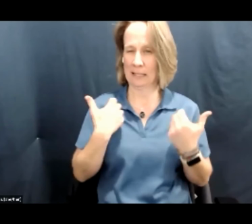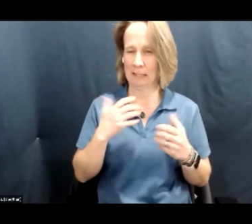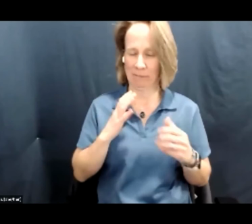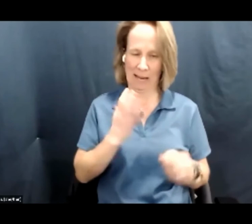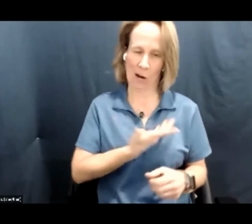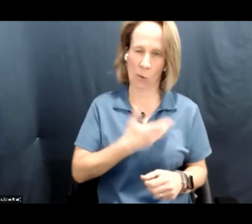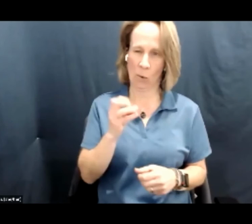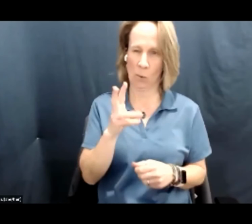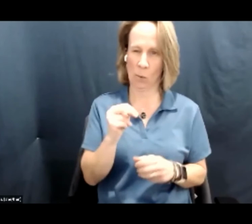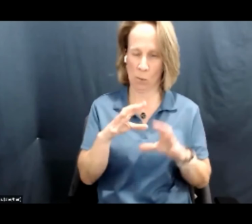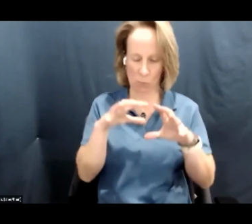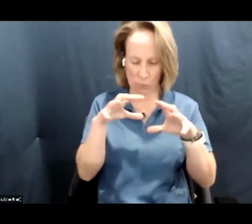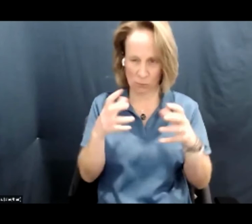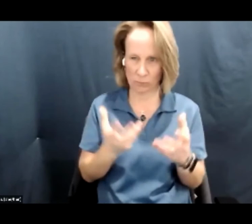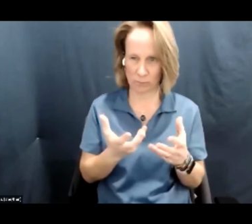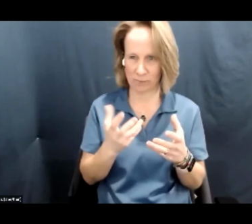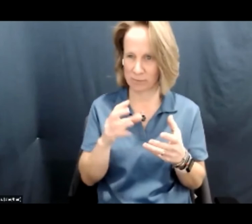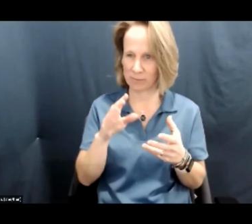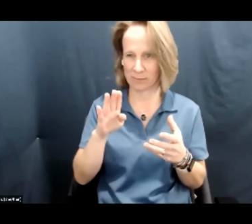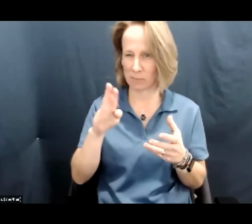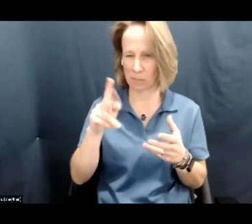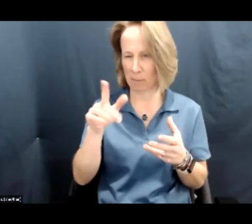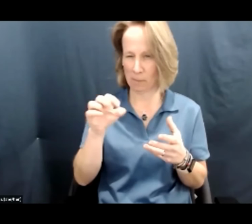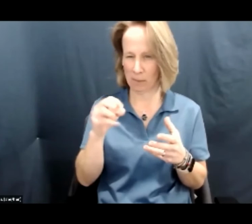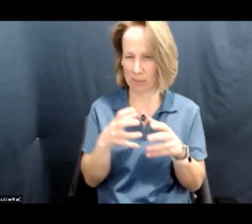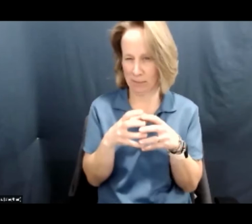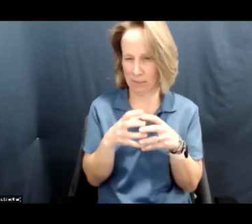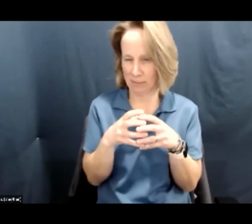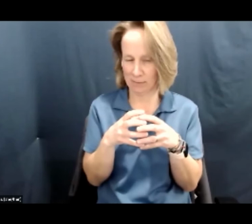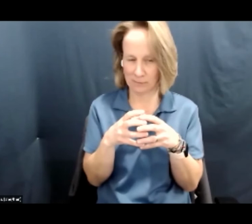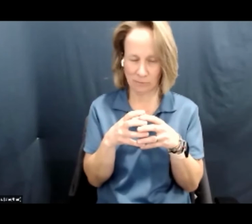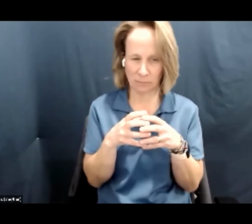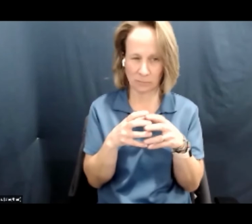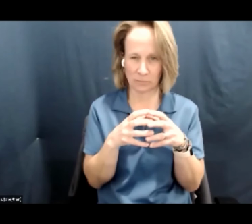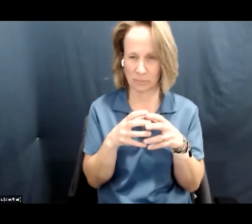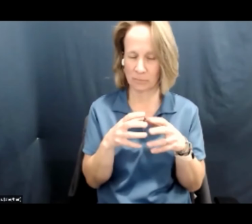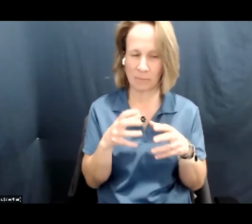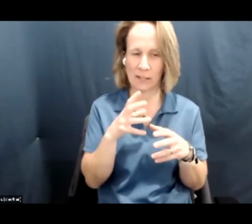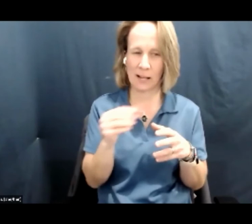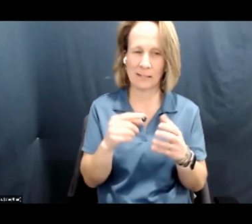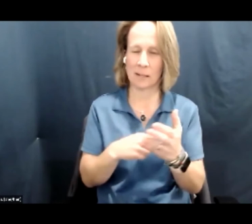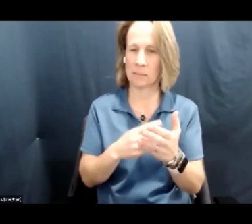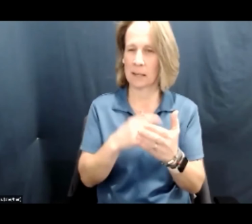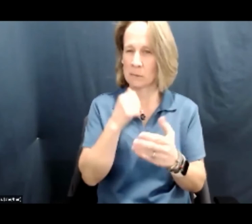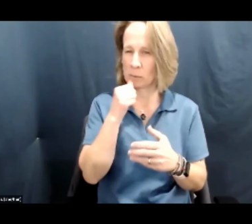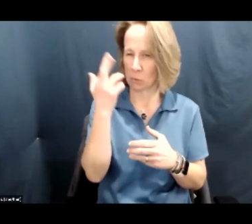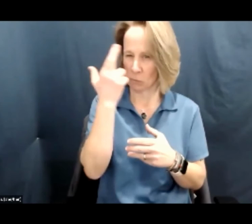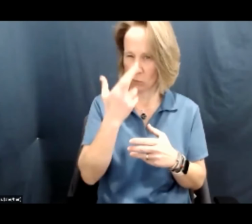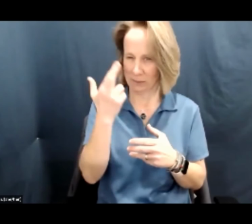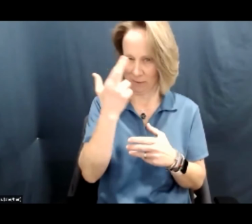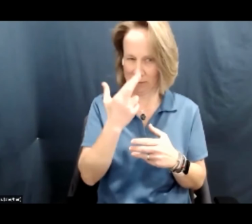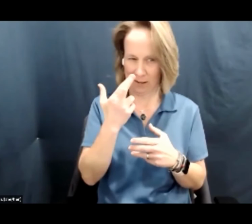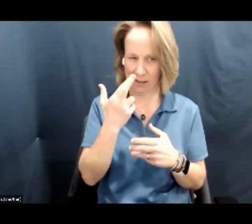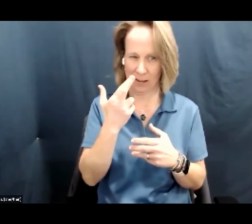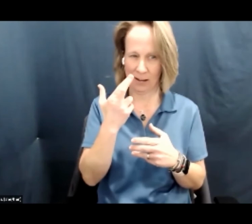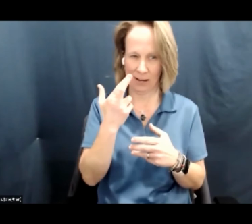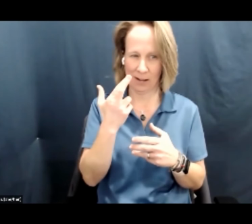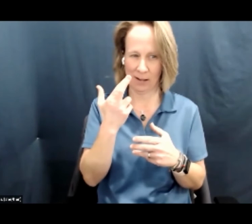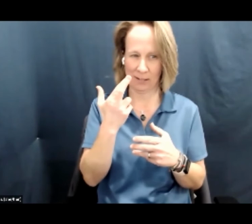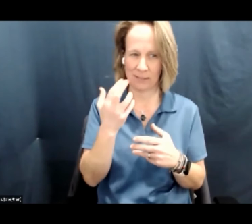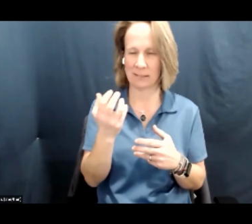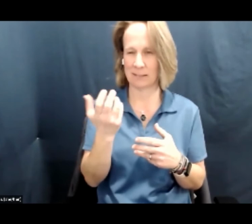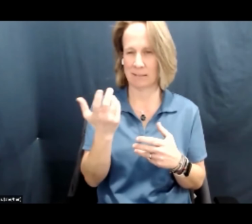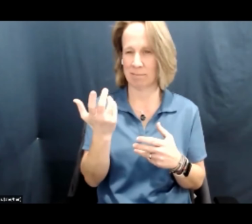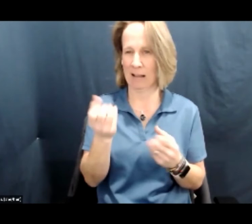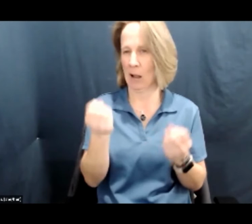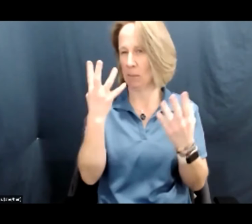own little, our own little bubble. And sometimes we don't always realize how many people in a different community from